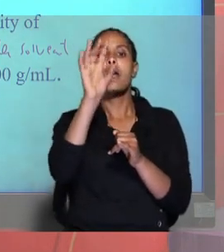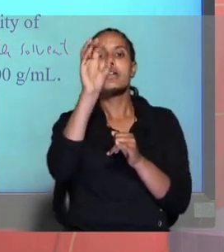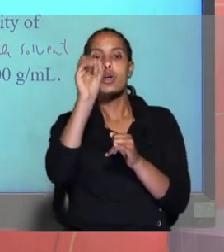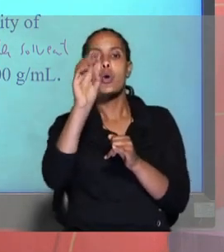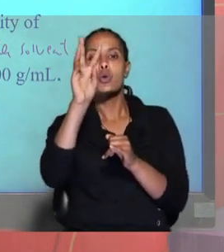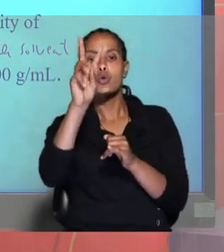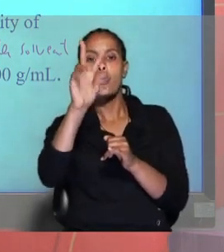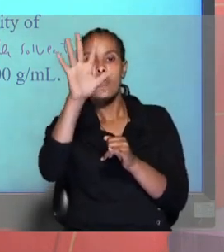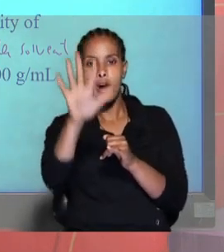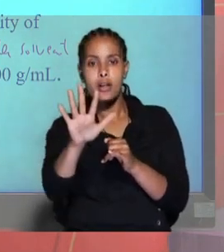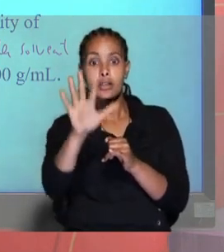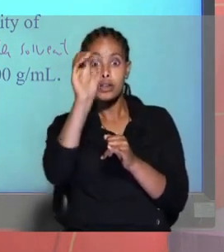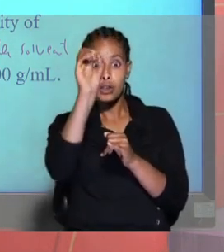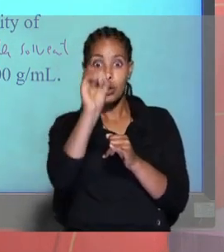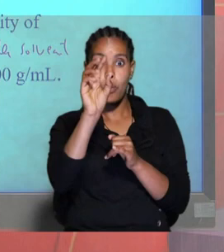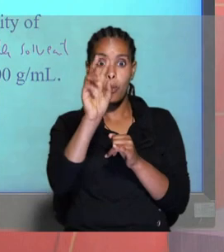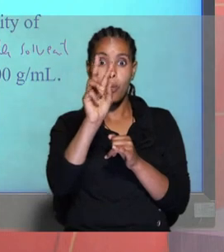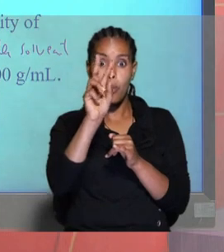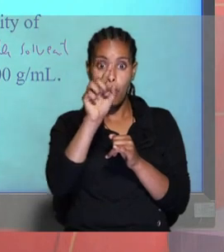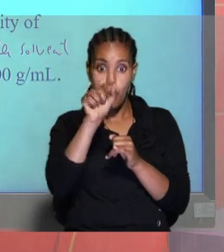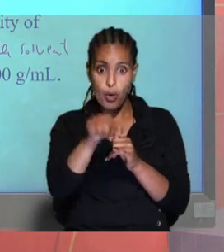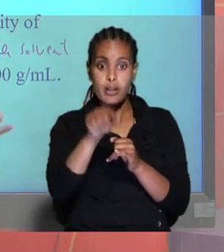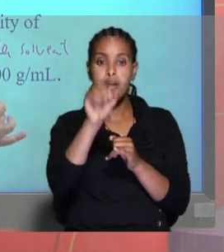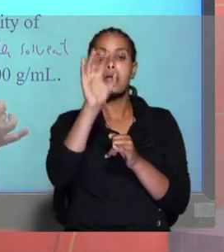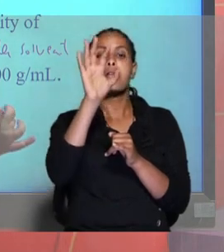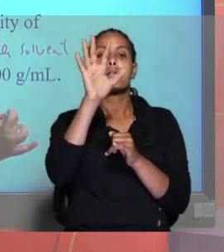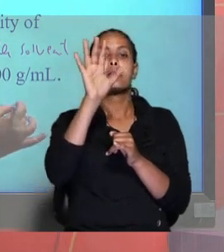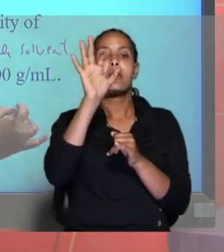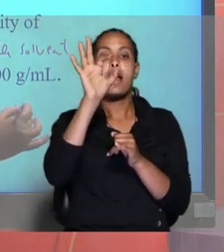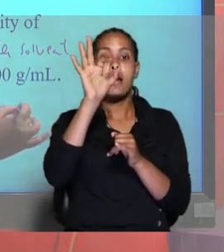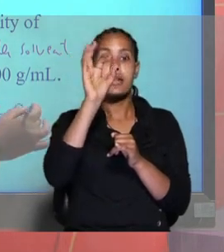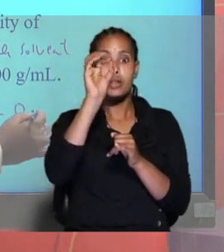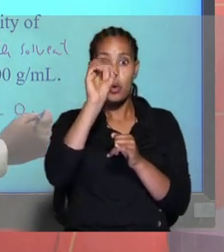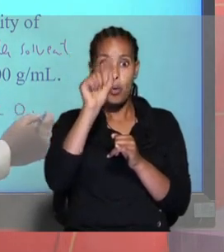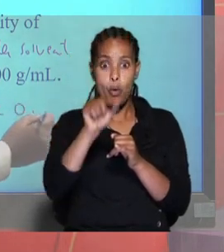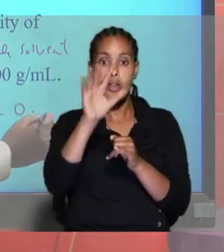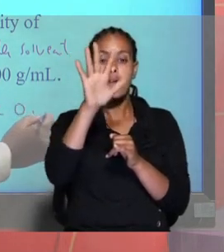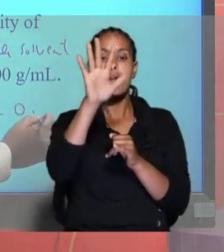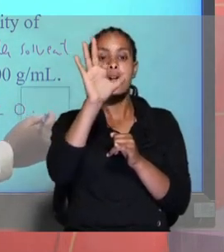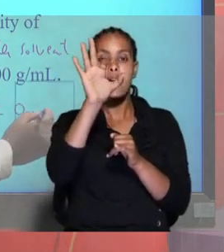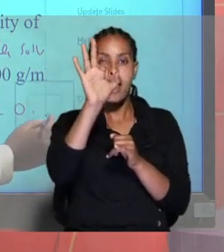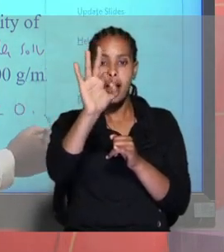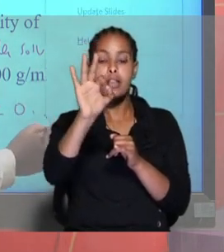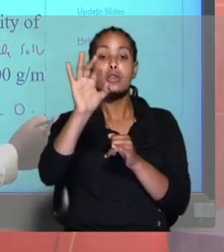0.025 is 0.97 molar.